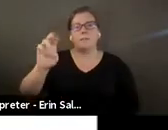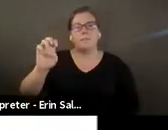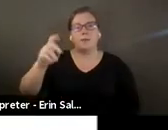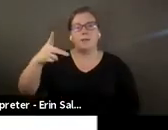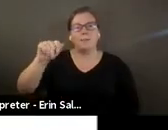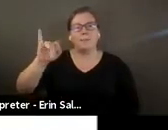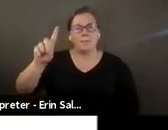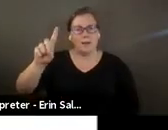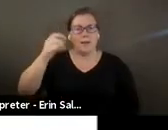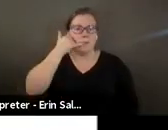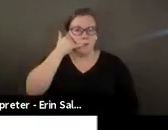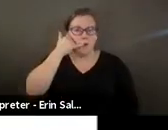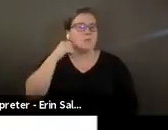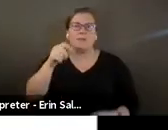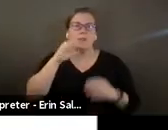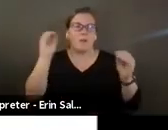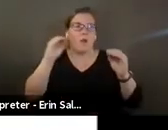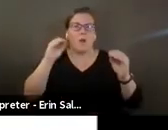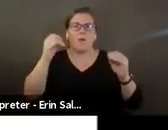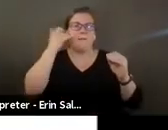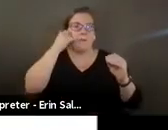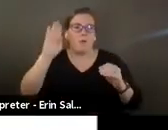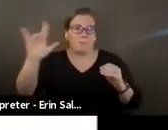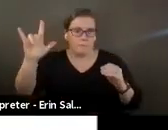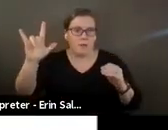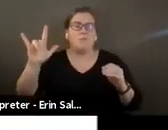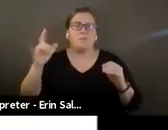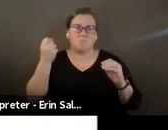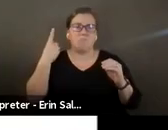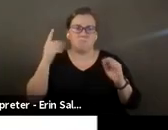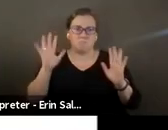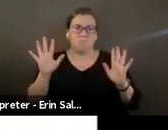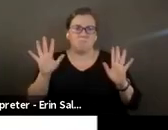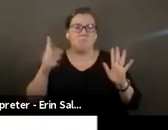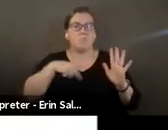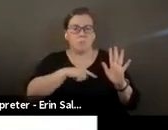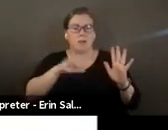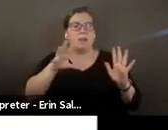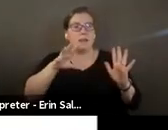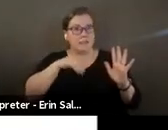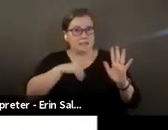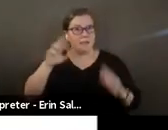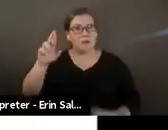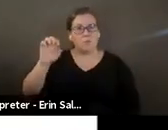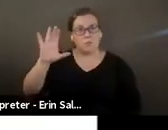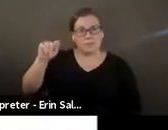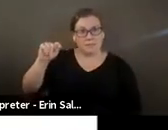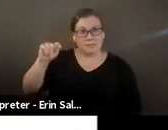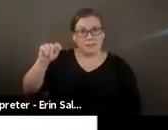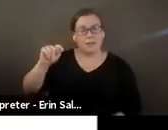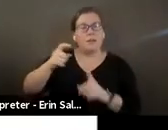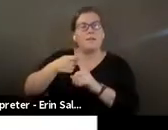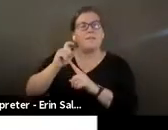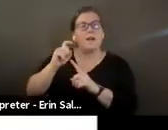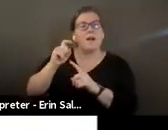they do not get a phone bill, we do accept a receipt from the